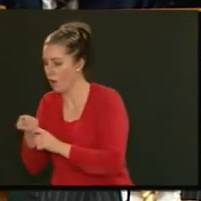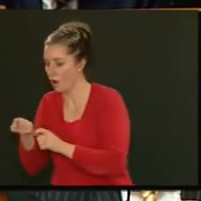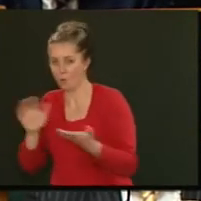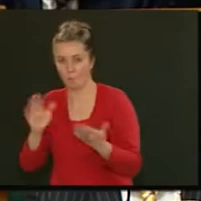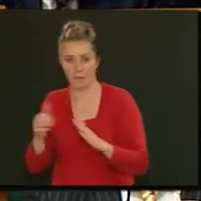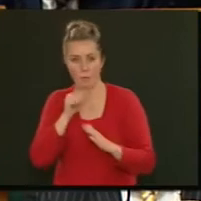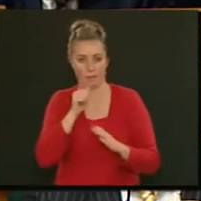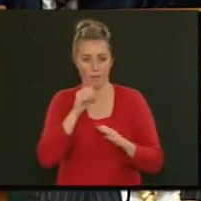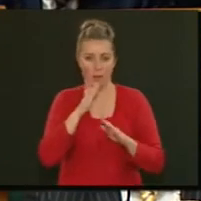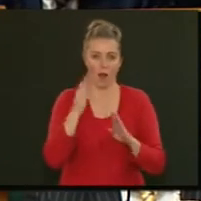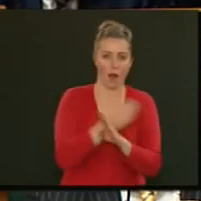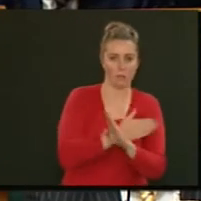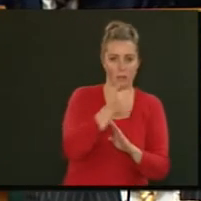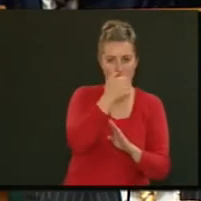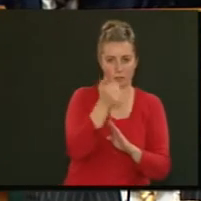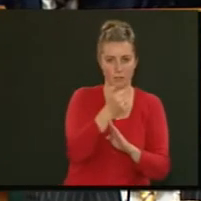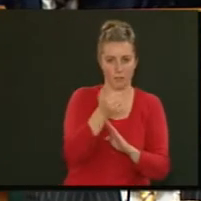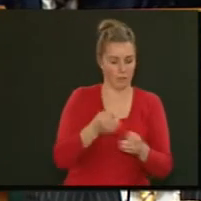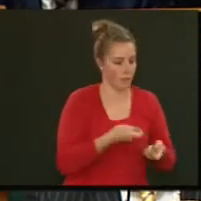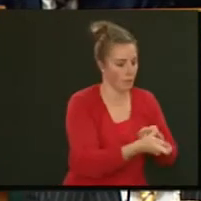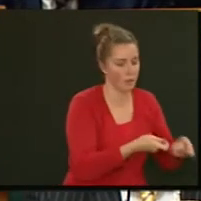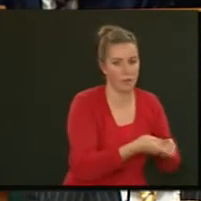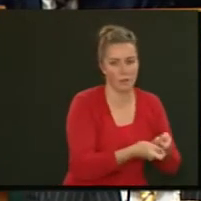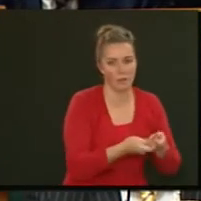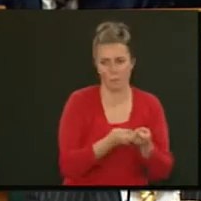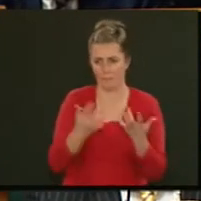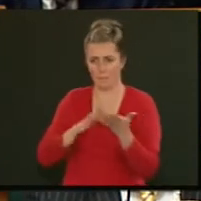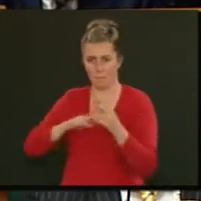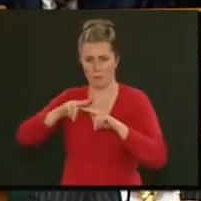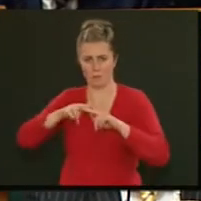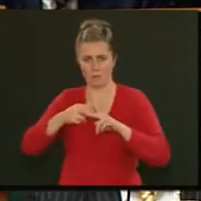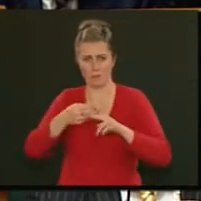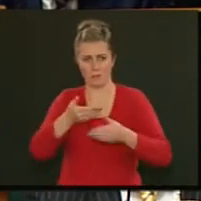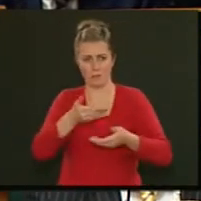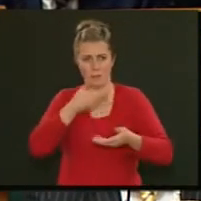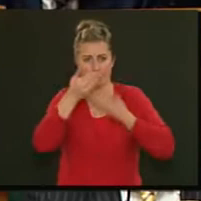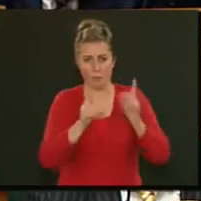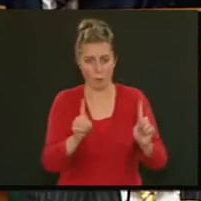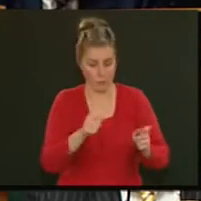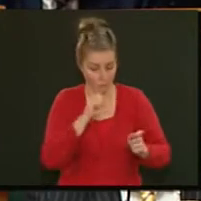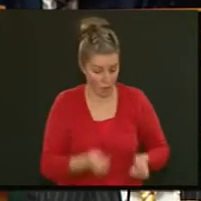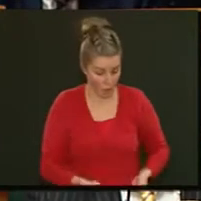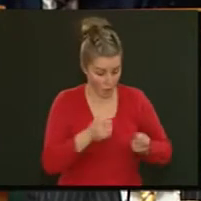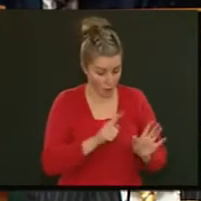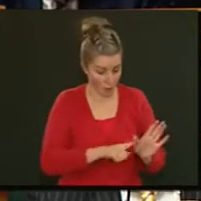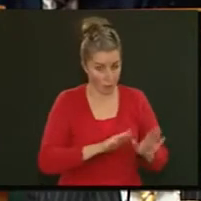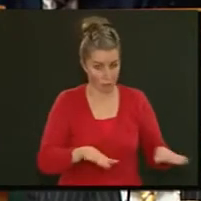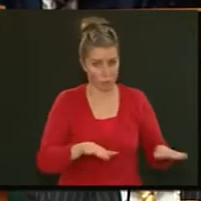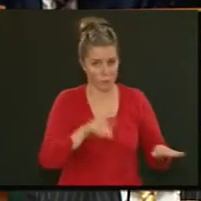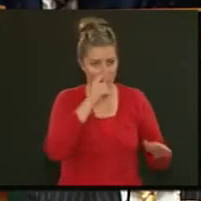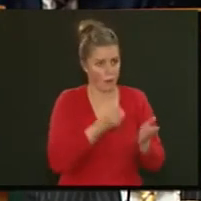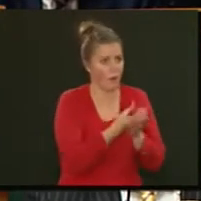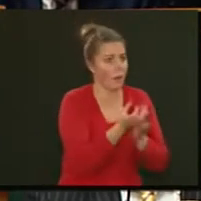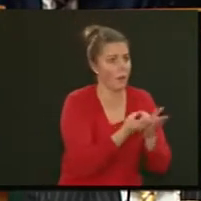aged under 16. And yet, as many parents will tell you, bringing up younger children can be just as